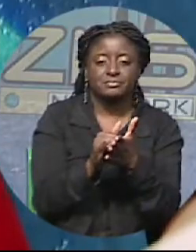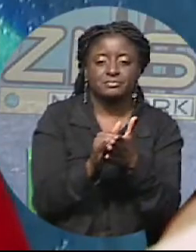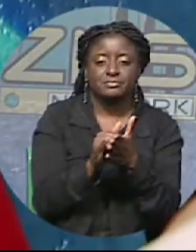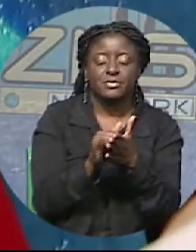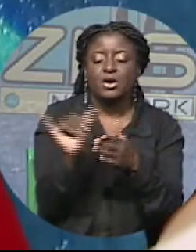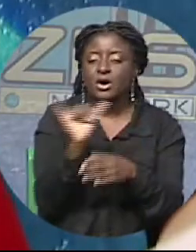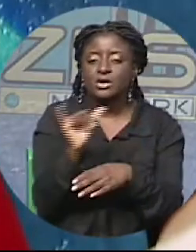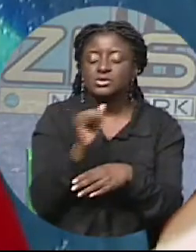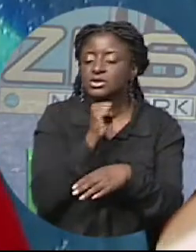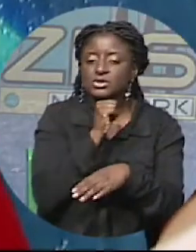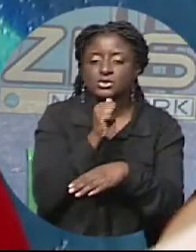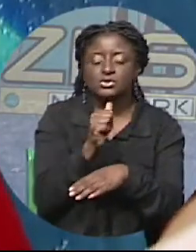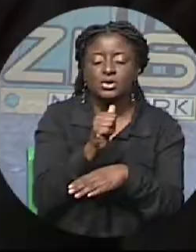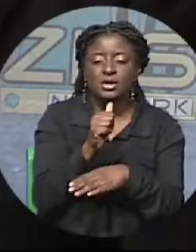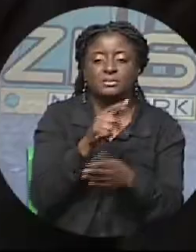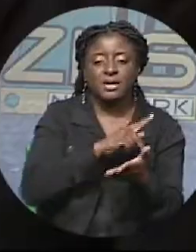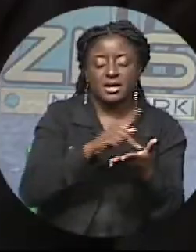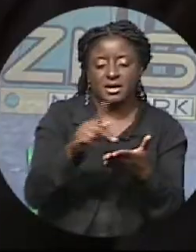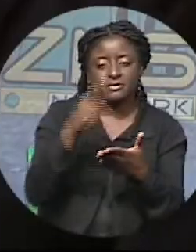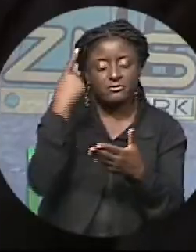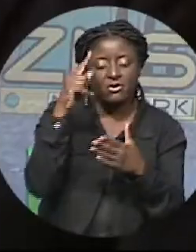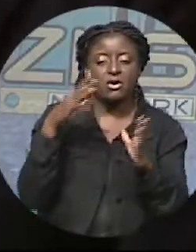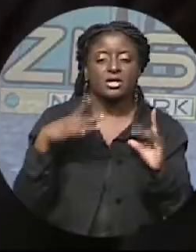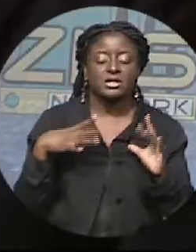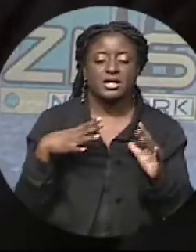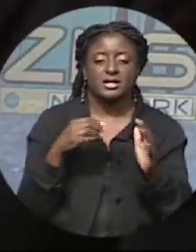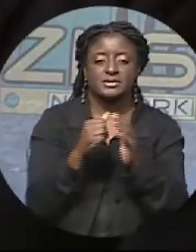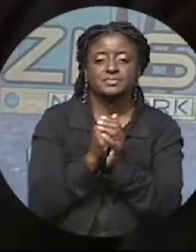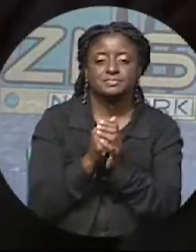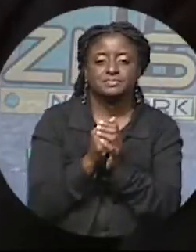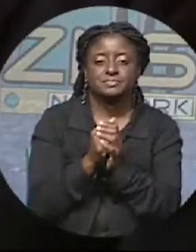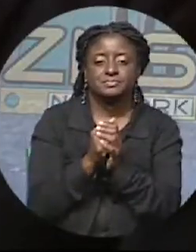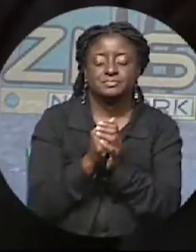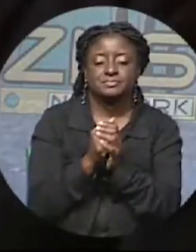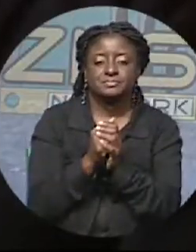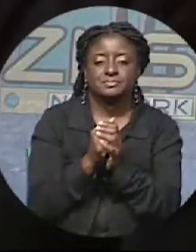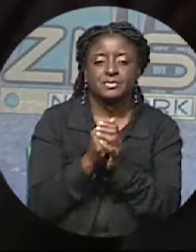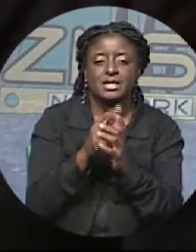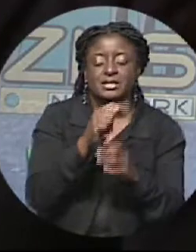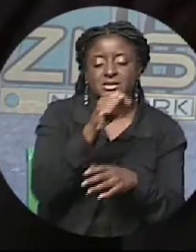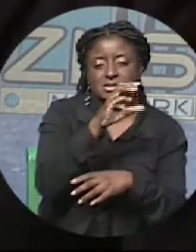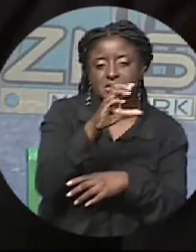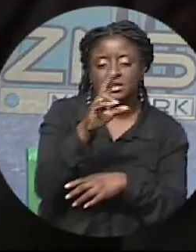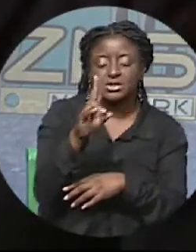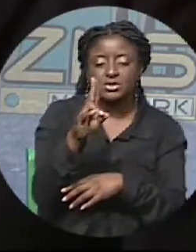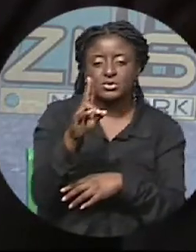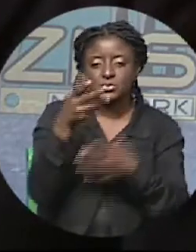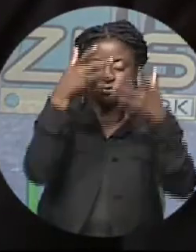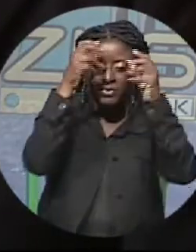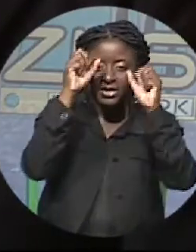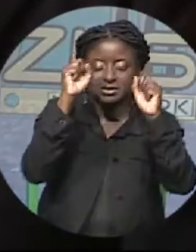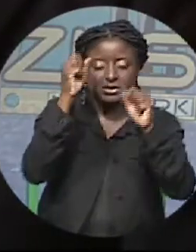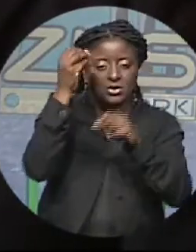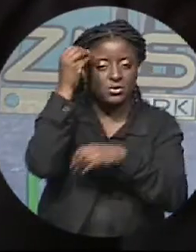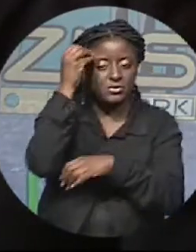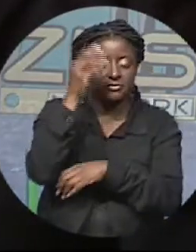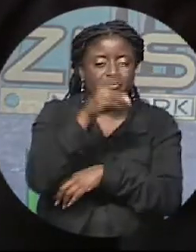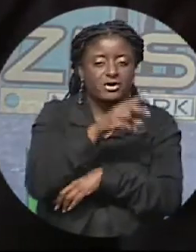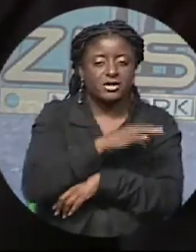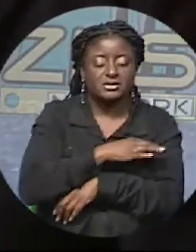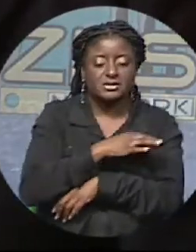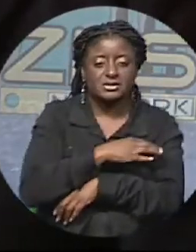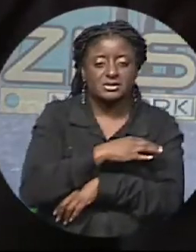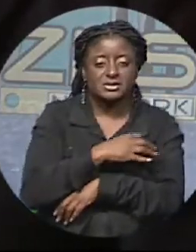not having compensating for holidays. Trade Union Congress President Obi Ferguson says the union is not unreasonable in its request